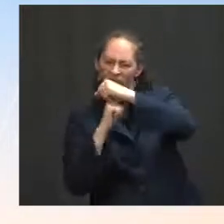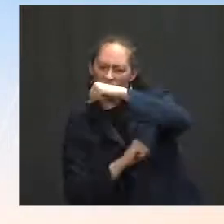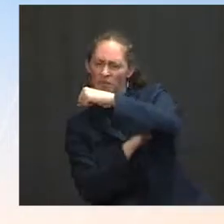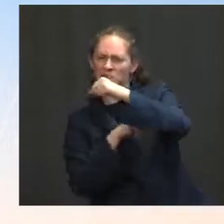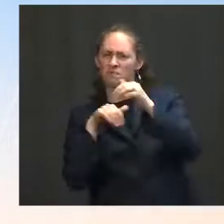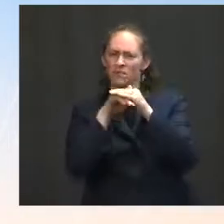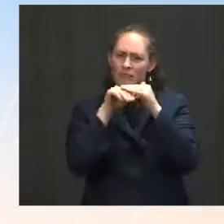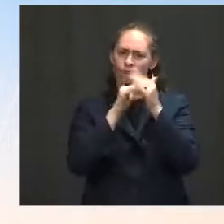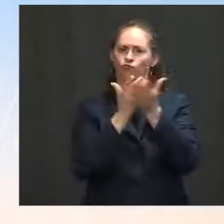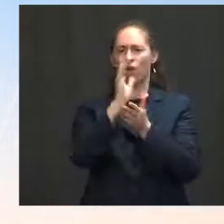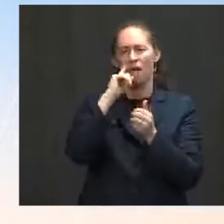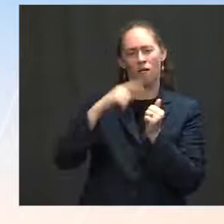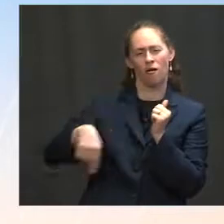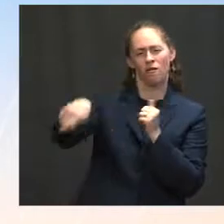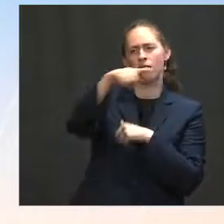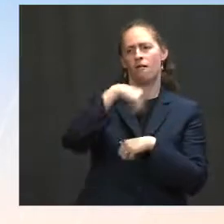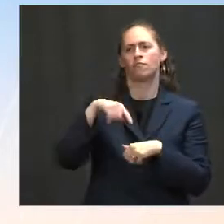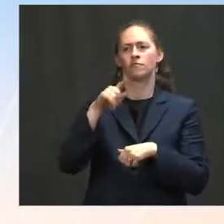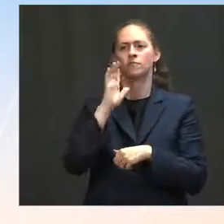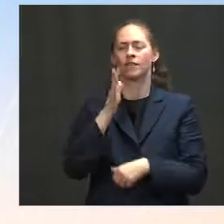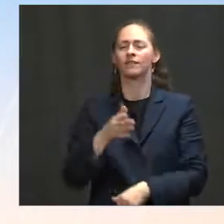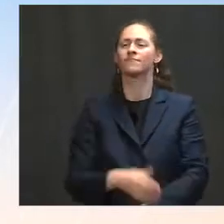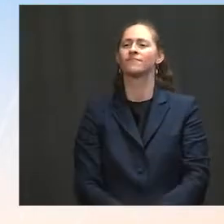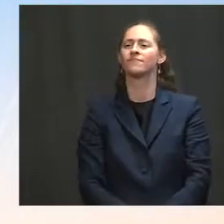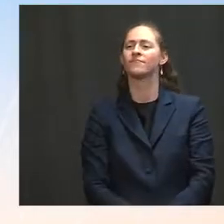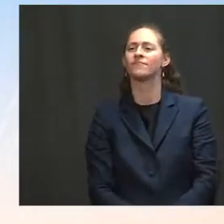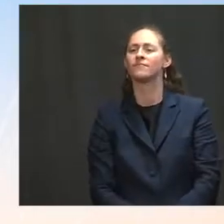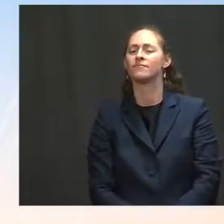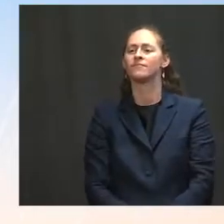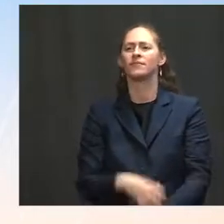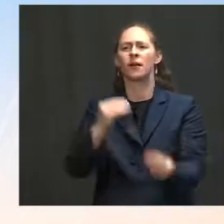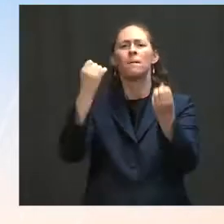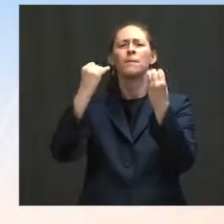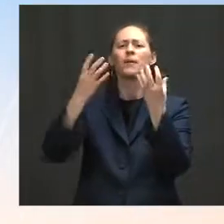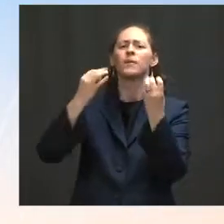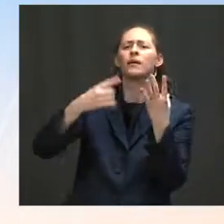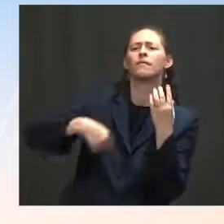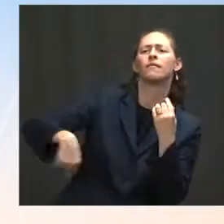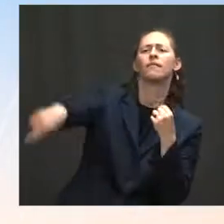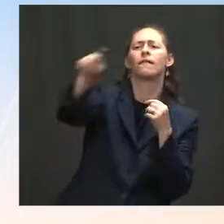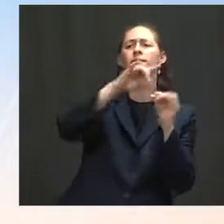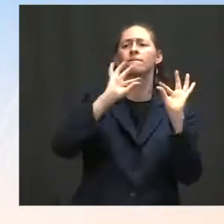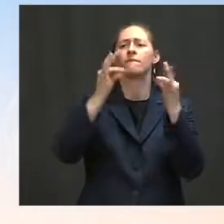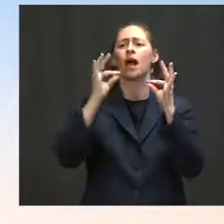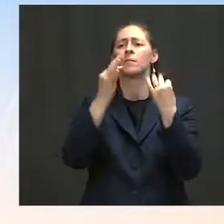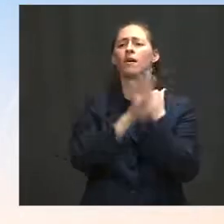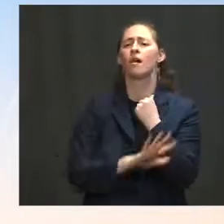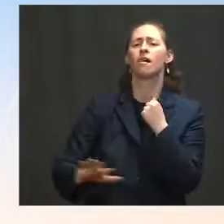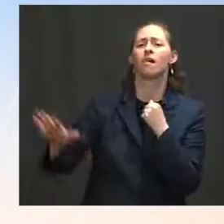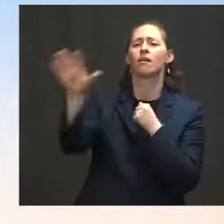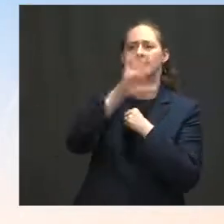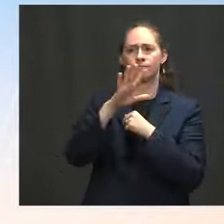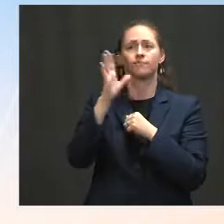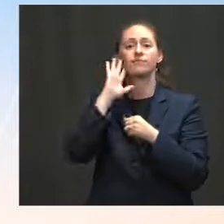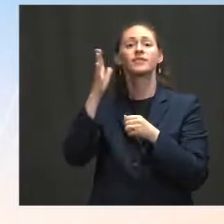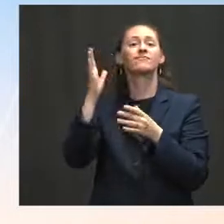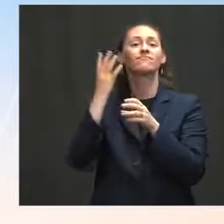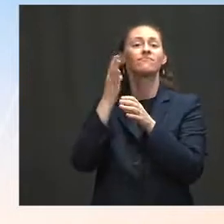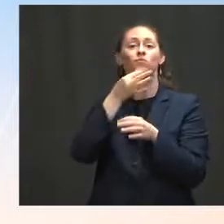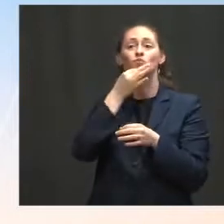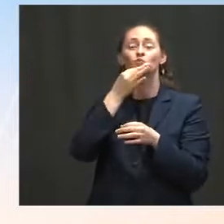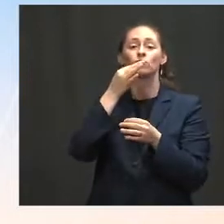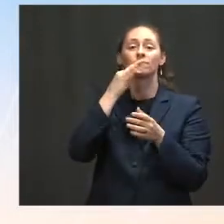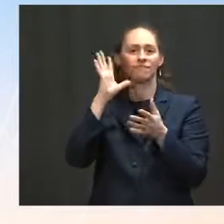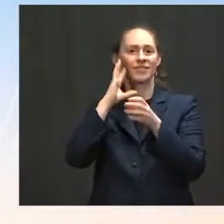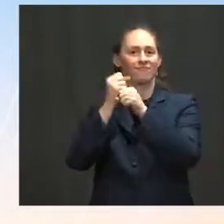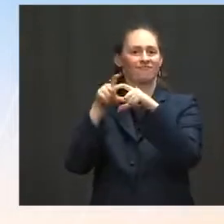that tens of millions of families will get their first monthly tax relief payments thanks to the American Rescue Plan. The expanded child tax